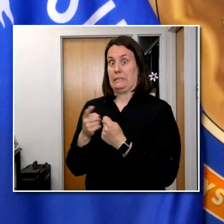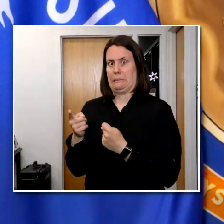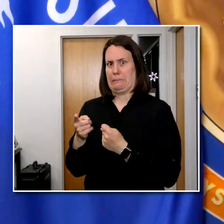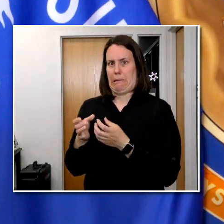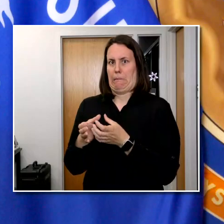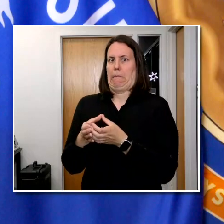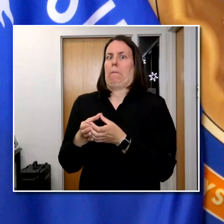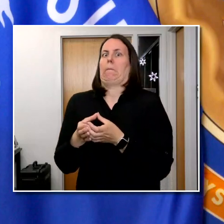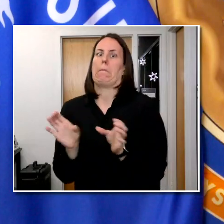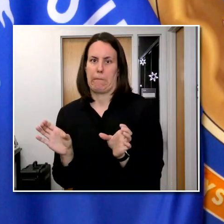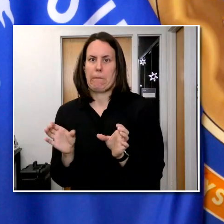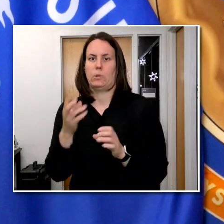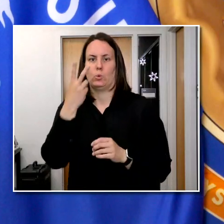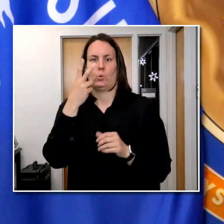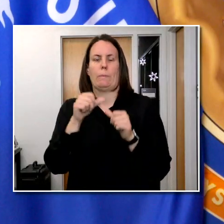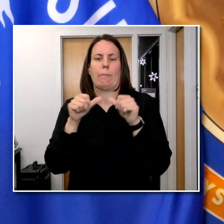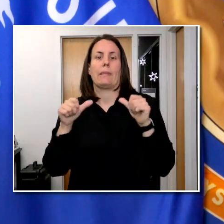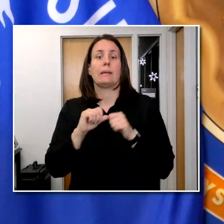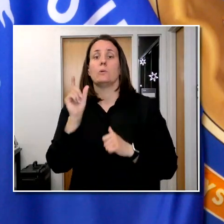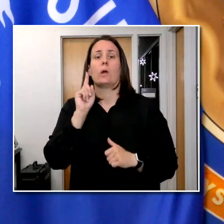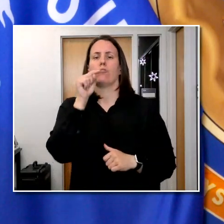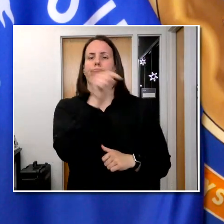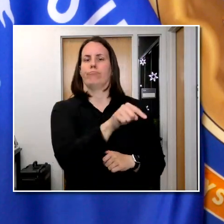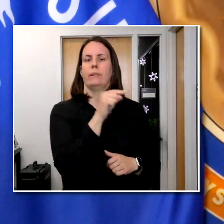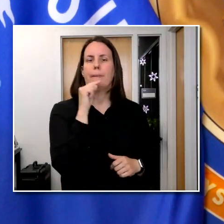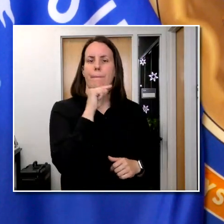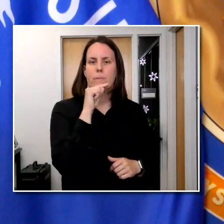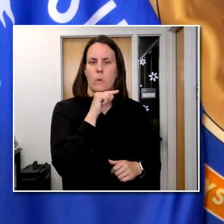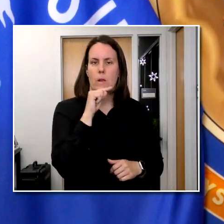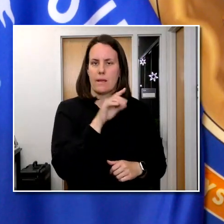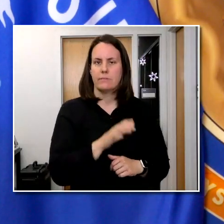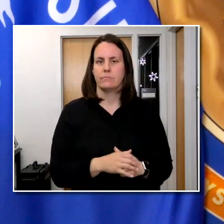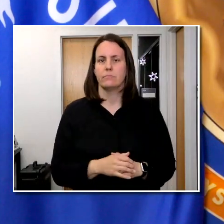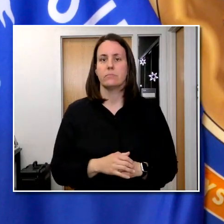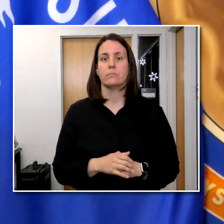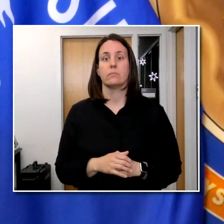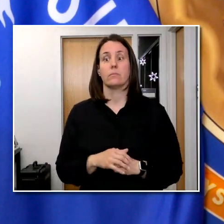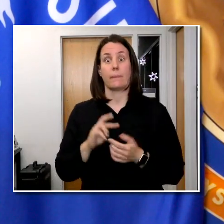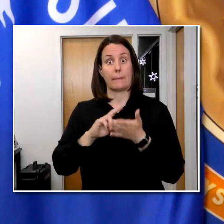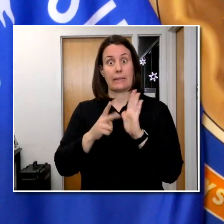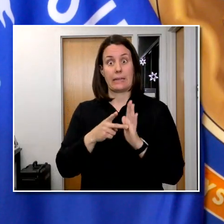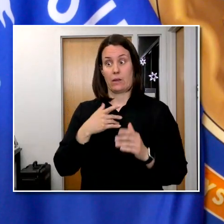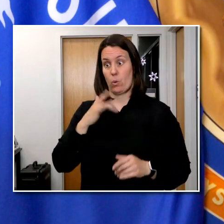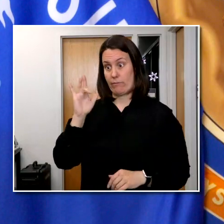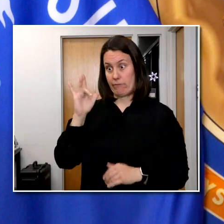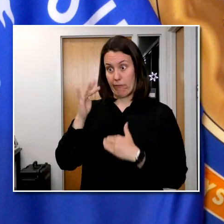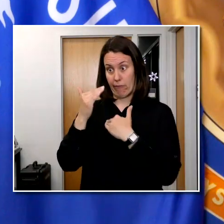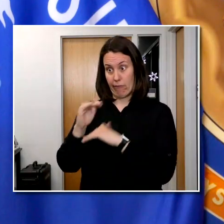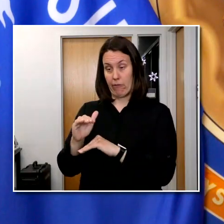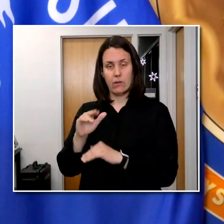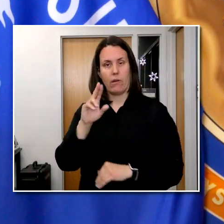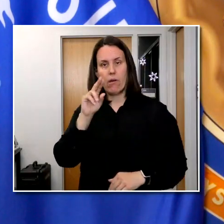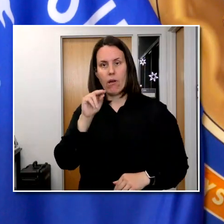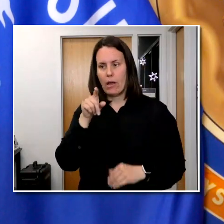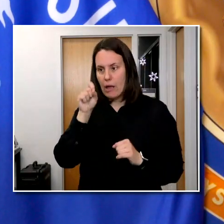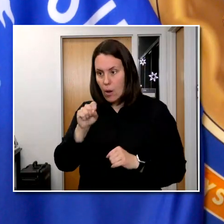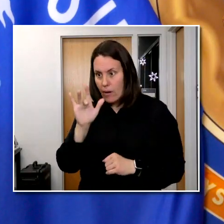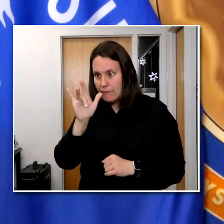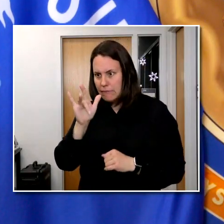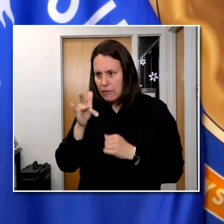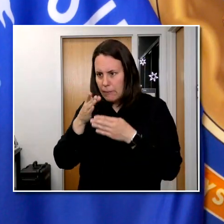just 25. But the way we have that set up is it can be any combination of those 3 methods of testing that I mentioned